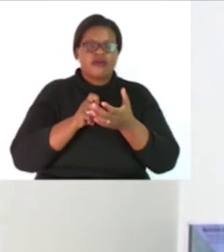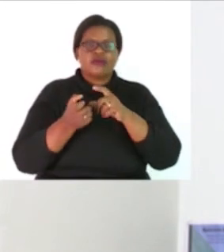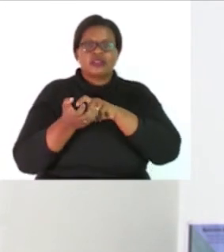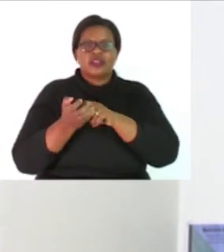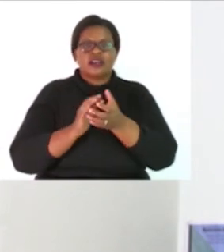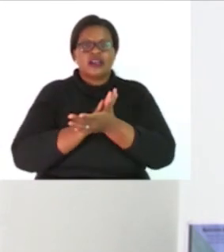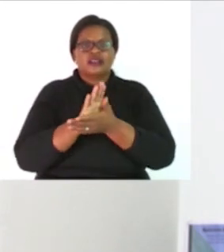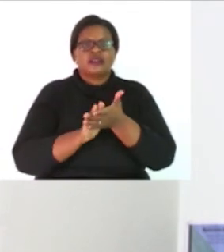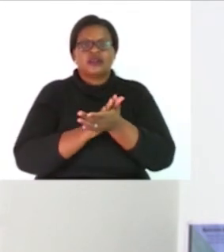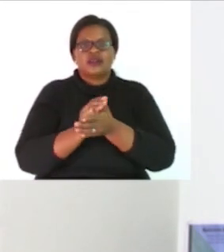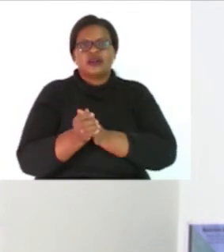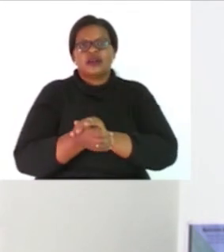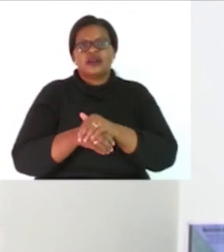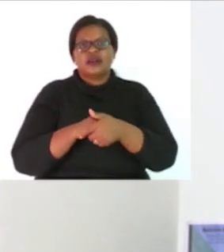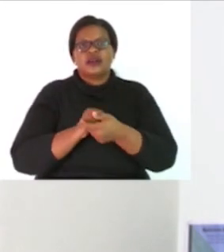sanitize your hands.